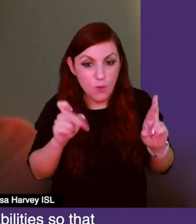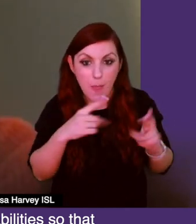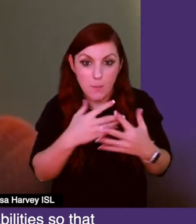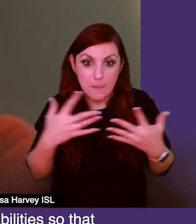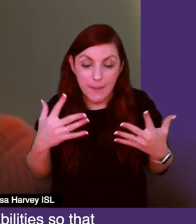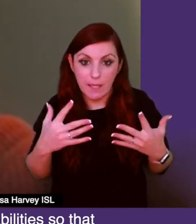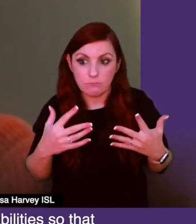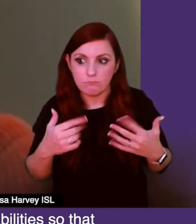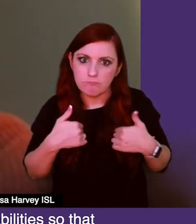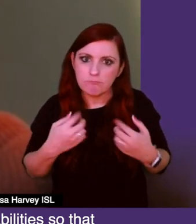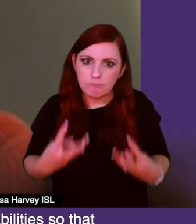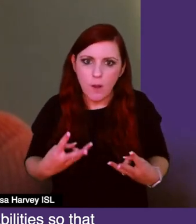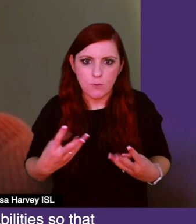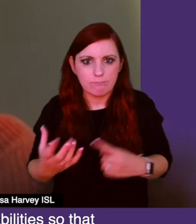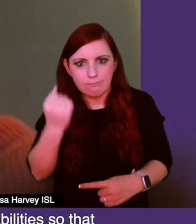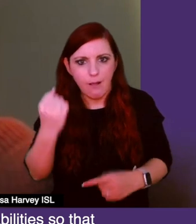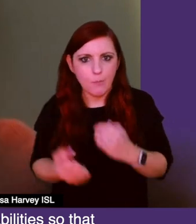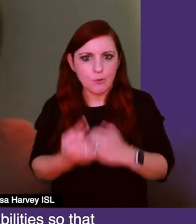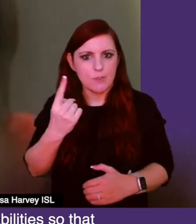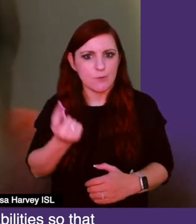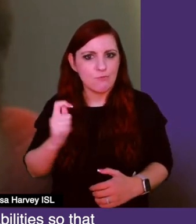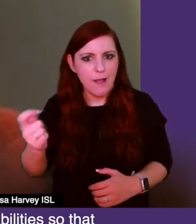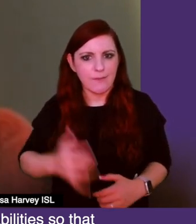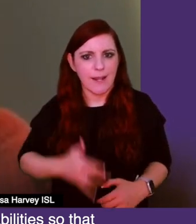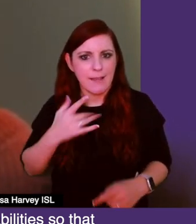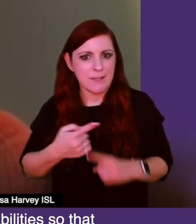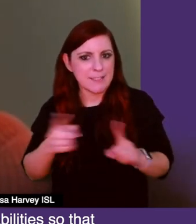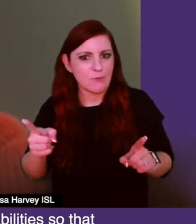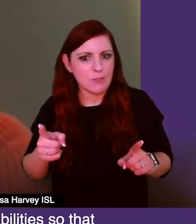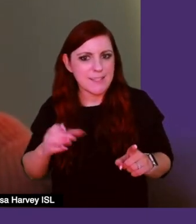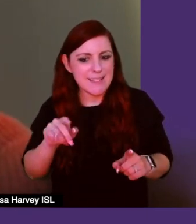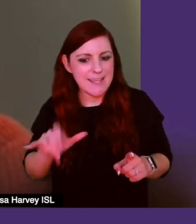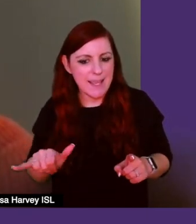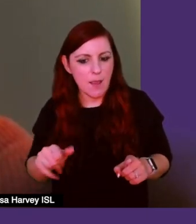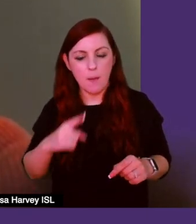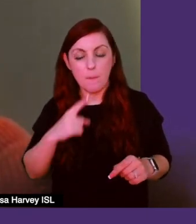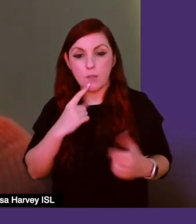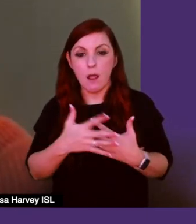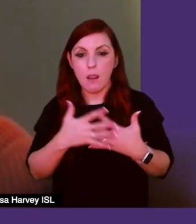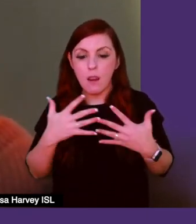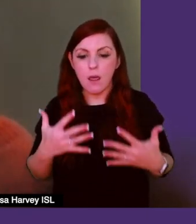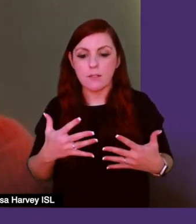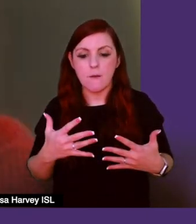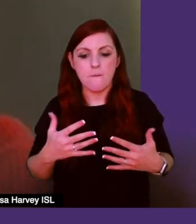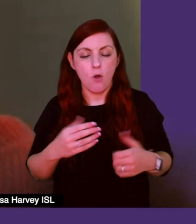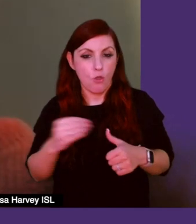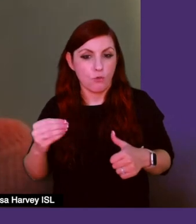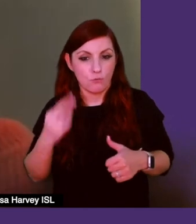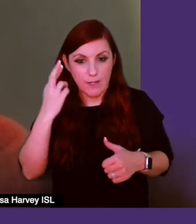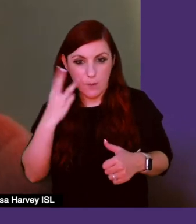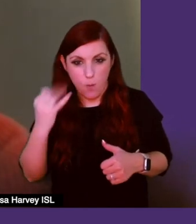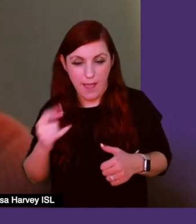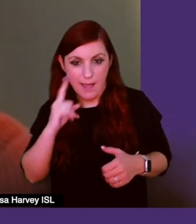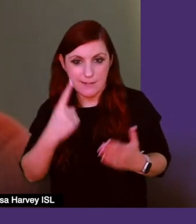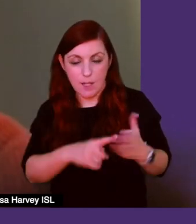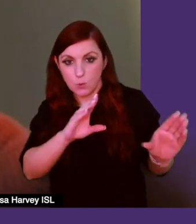in my wanting to kind of take the opportunity to travel and live in another city. But a lot of the, another main reason I